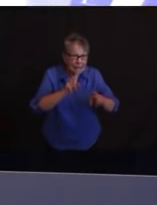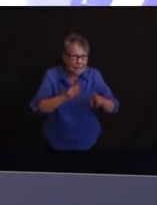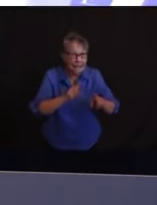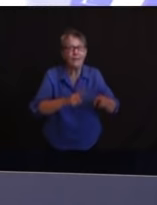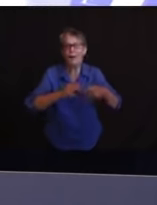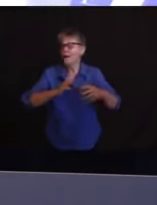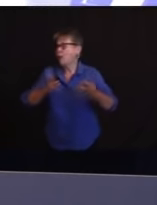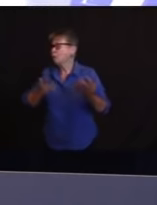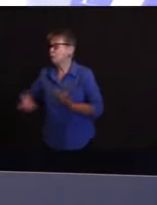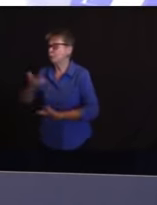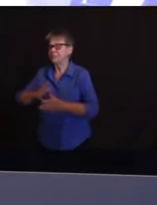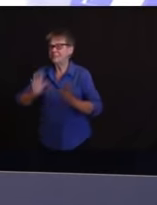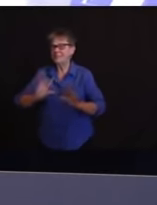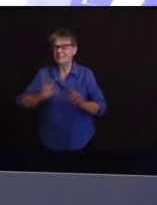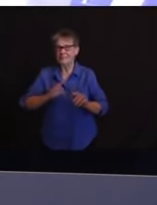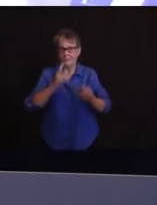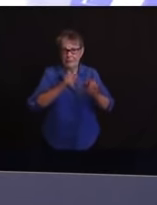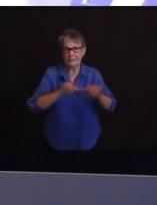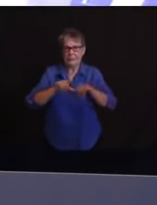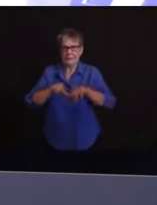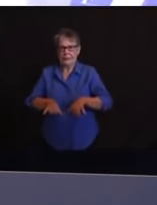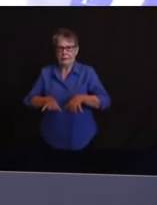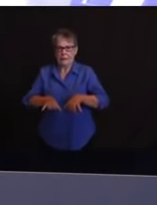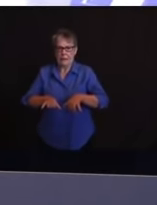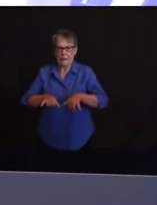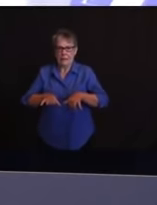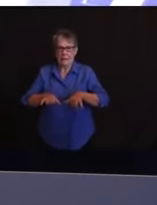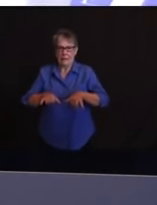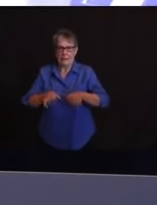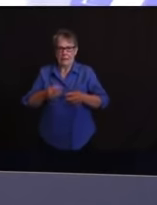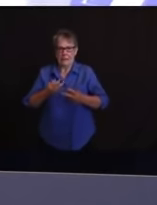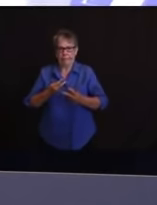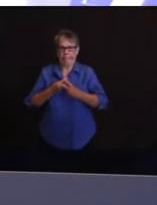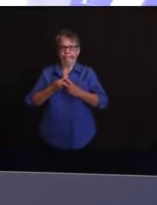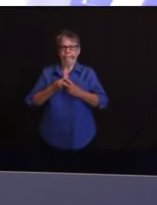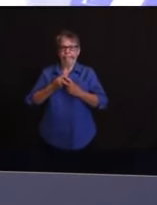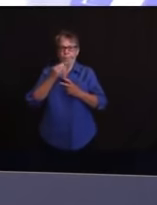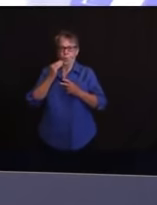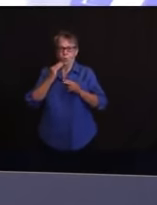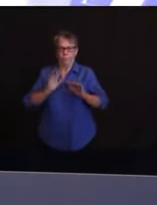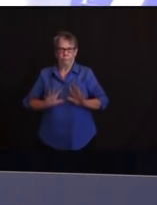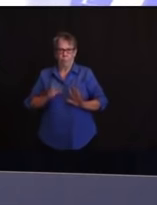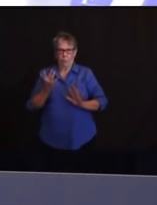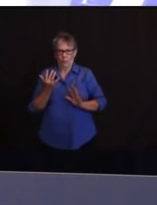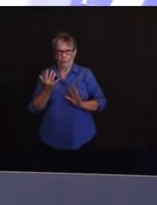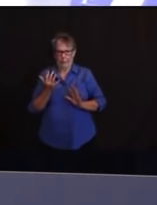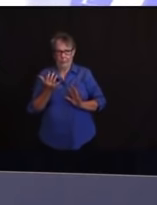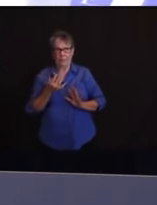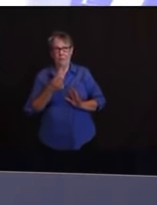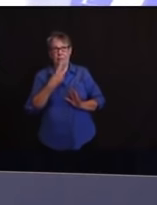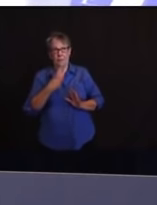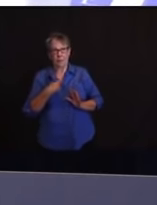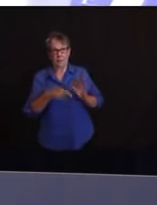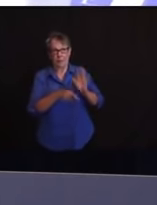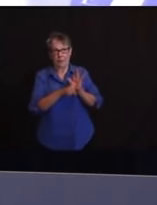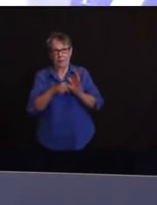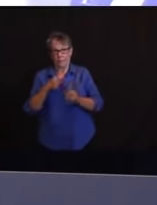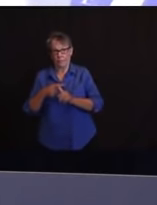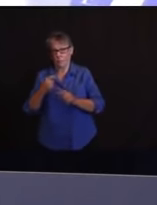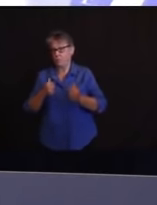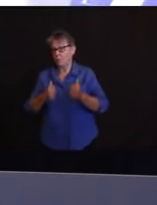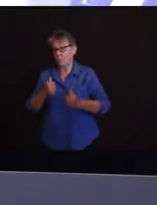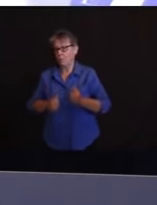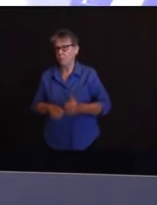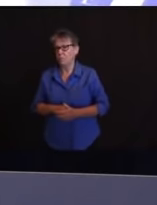and please practice social distancing. Moving on to my daily report, as the governor shared, our hospitals